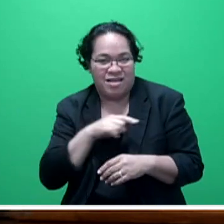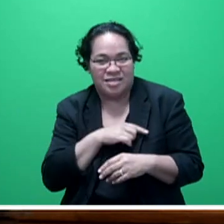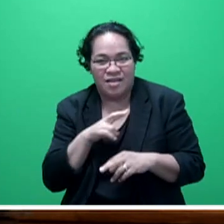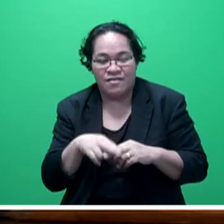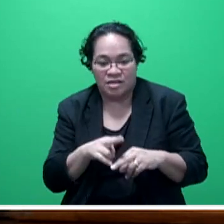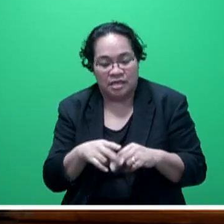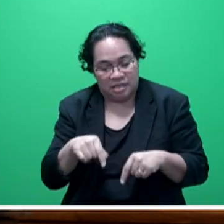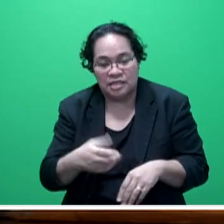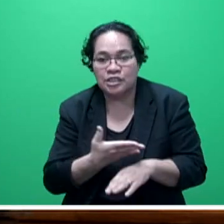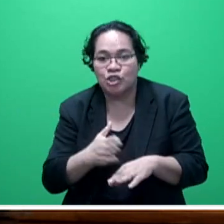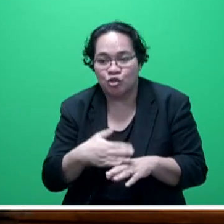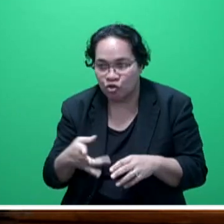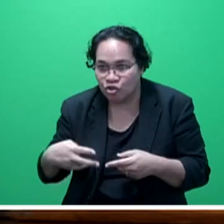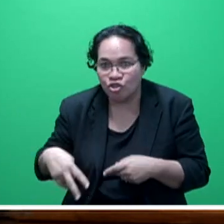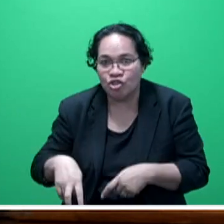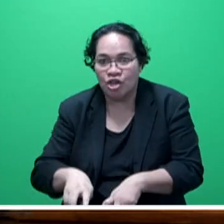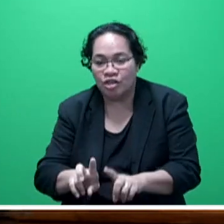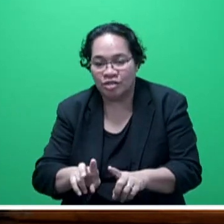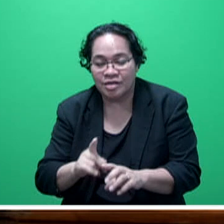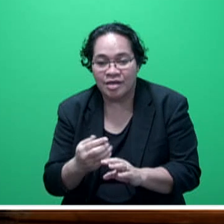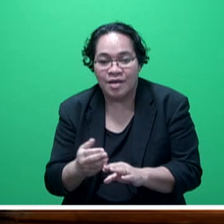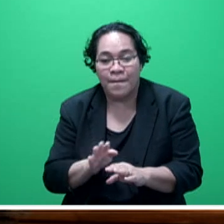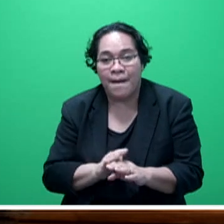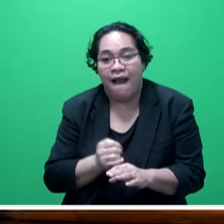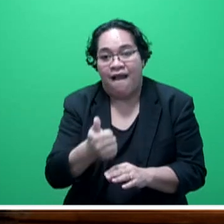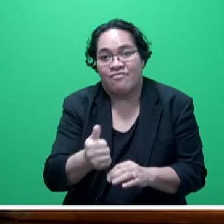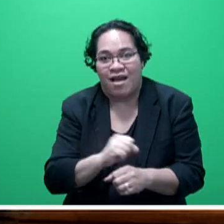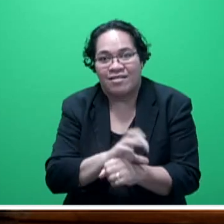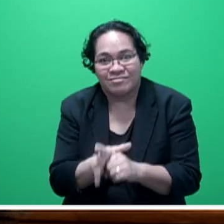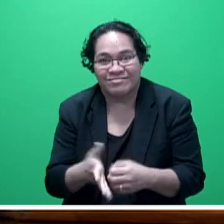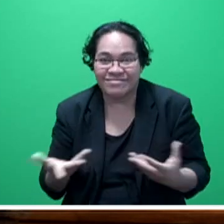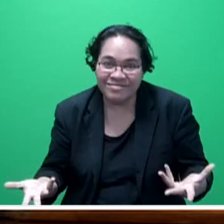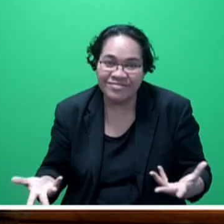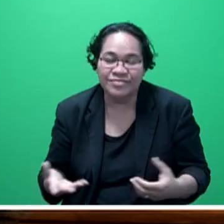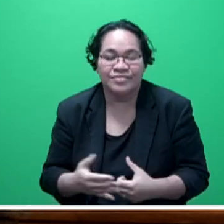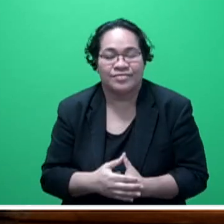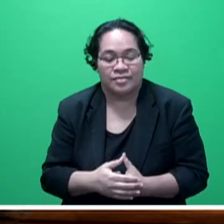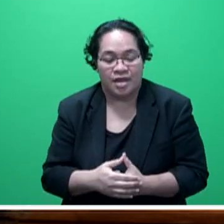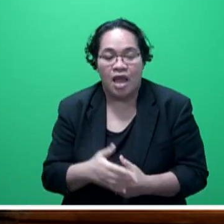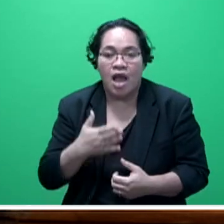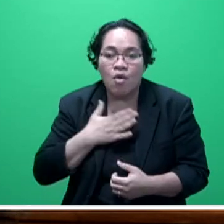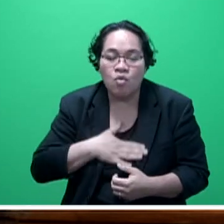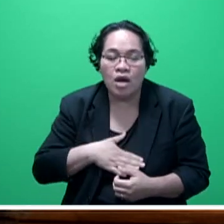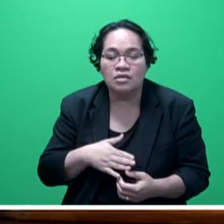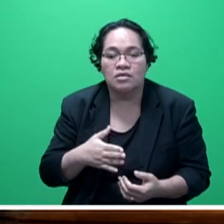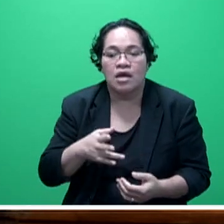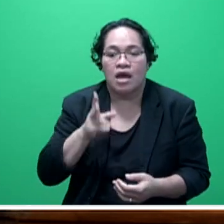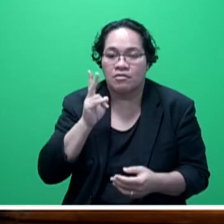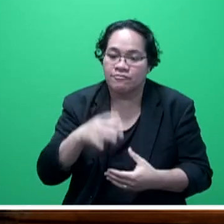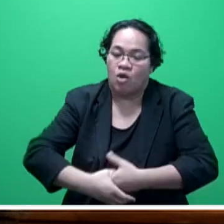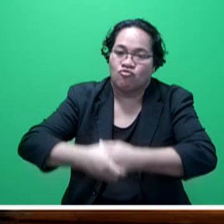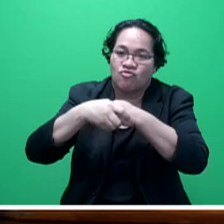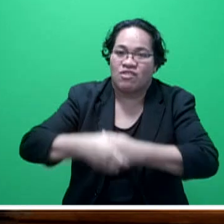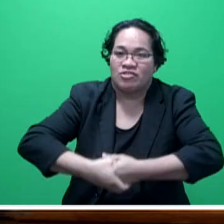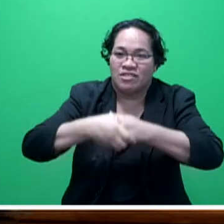this new journey post-COVID-19. Finally, Mr. Speaker, sir, I wish to